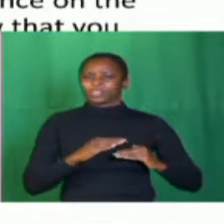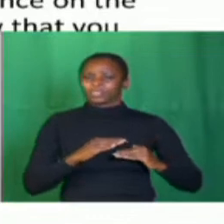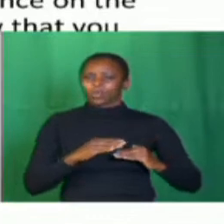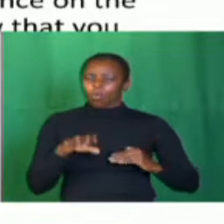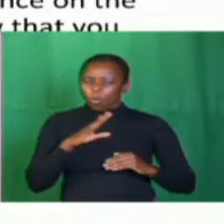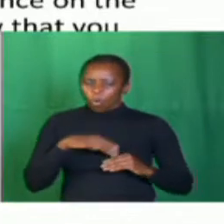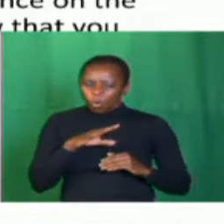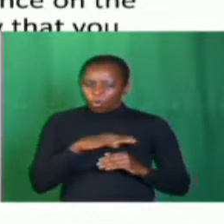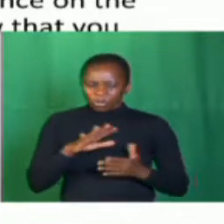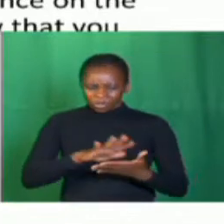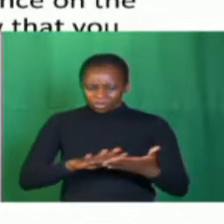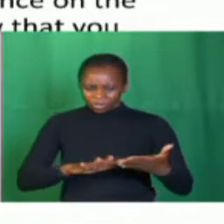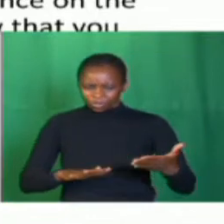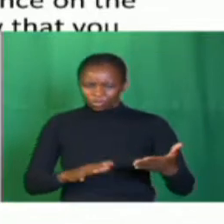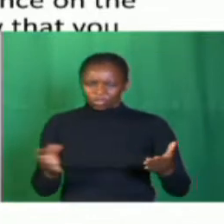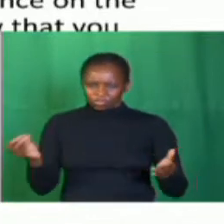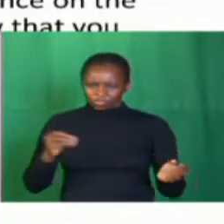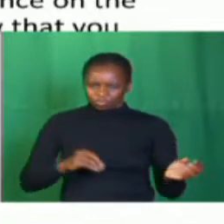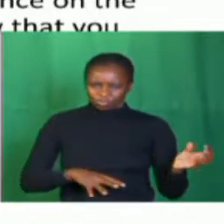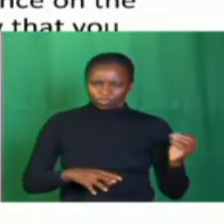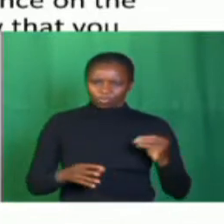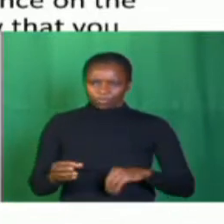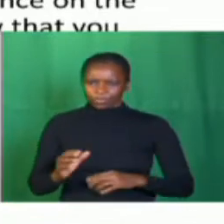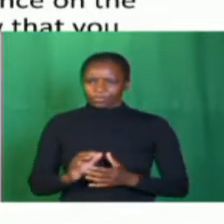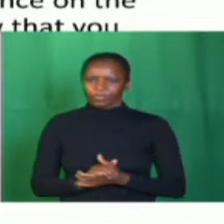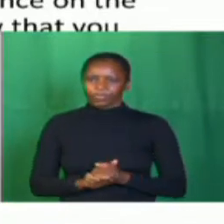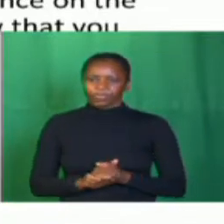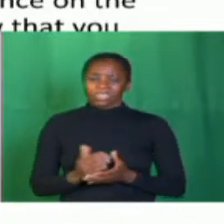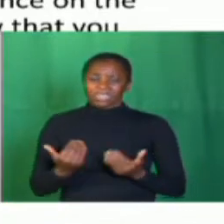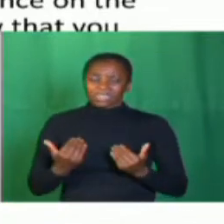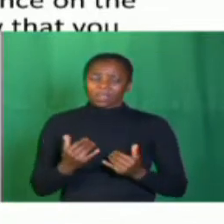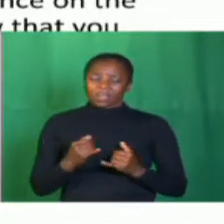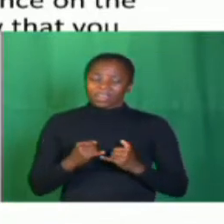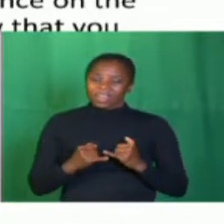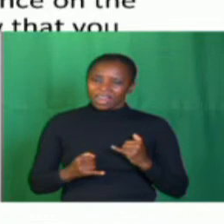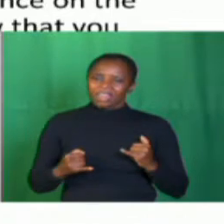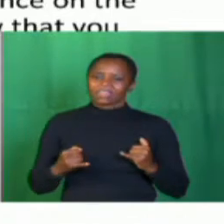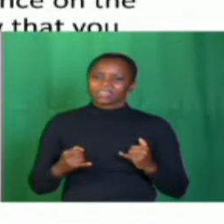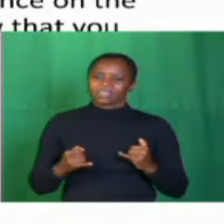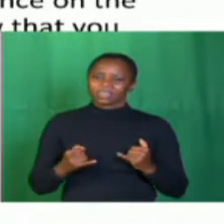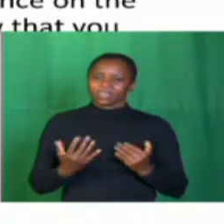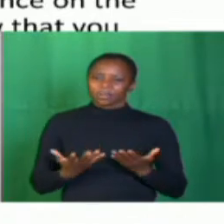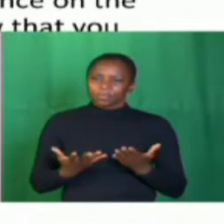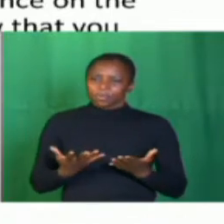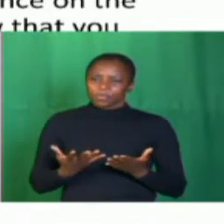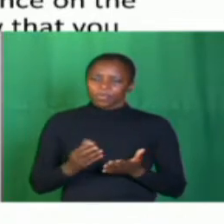narratives, okay? And then the last one is an evaluation, which we